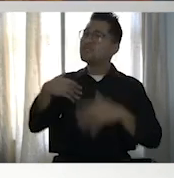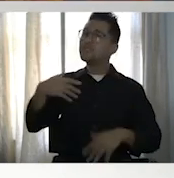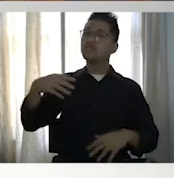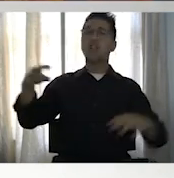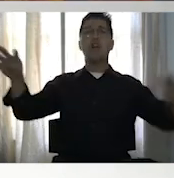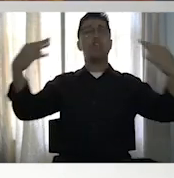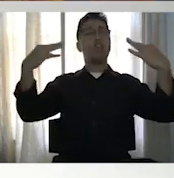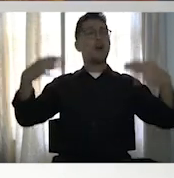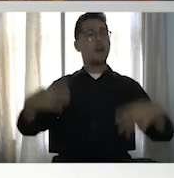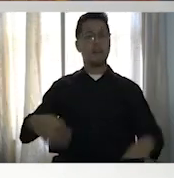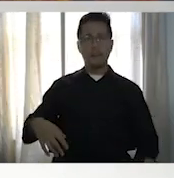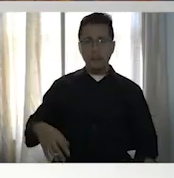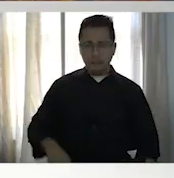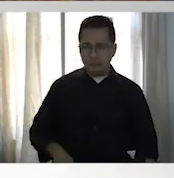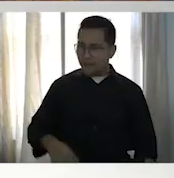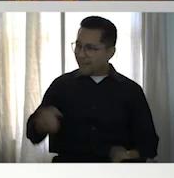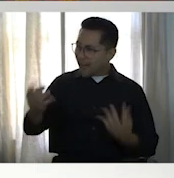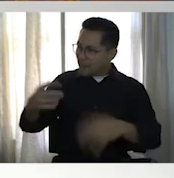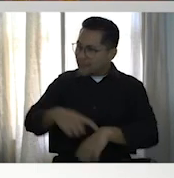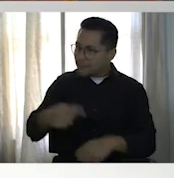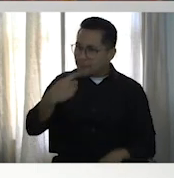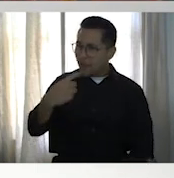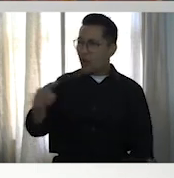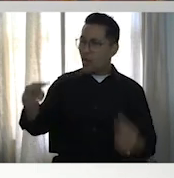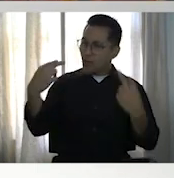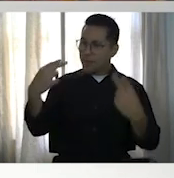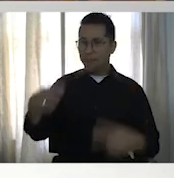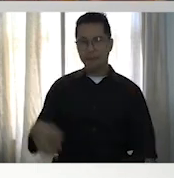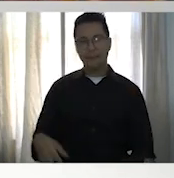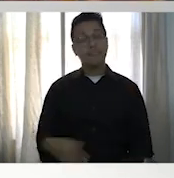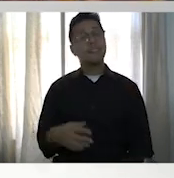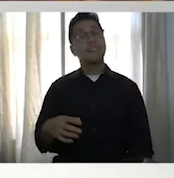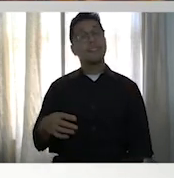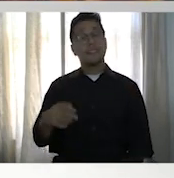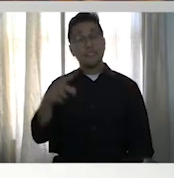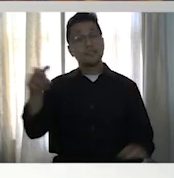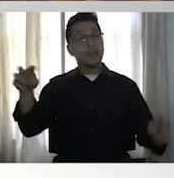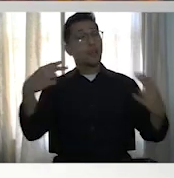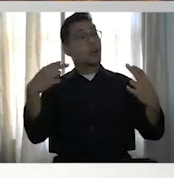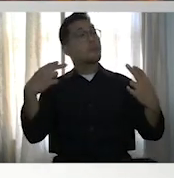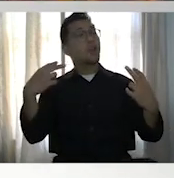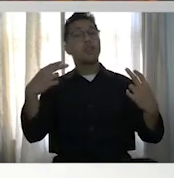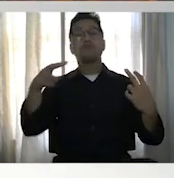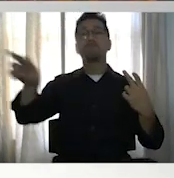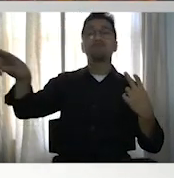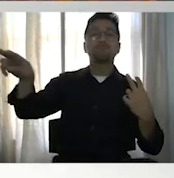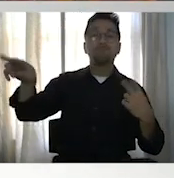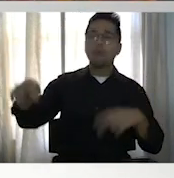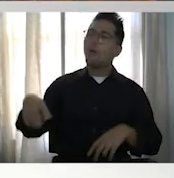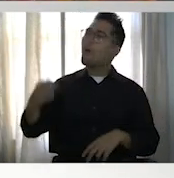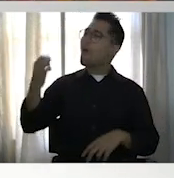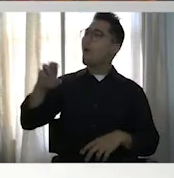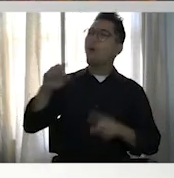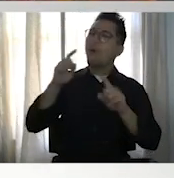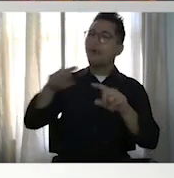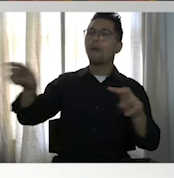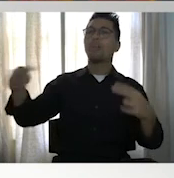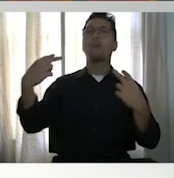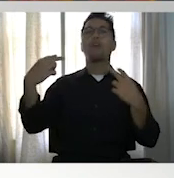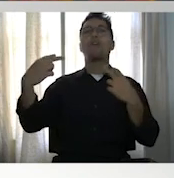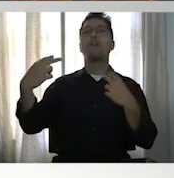at me. Or you're even saying to your kids, how many times do you say, look at me? The idea is they'll look at you and they'll look away. Or they'll look at you,